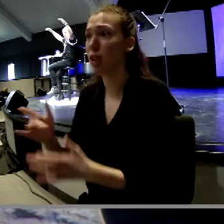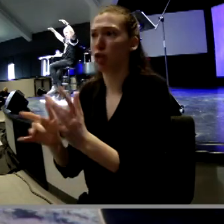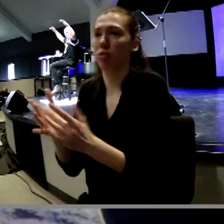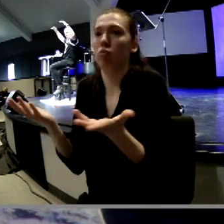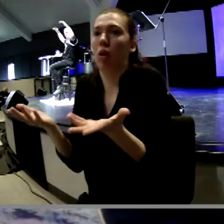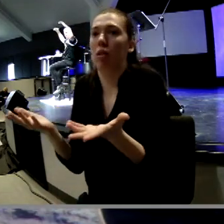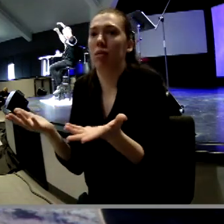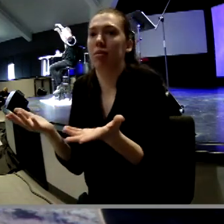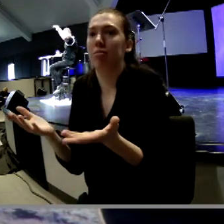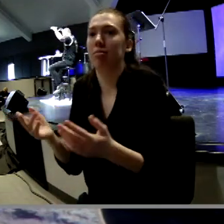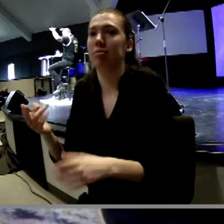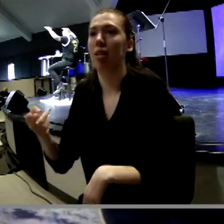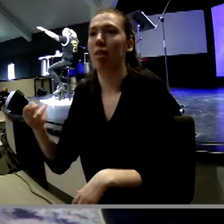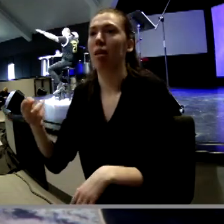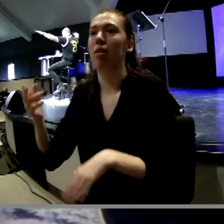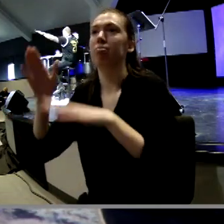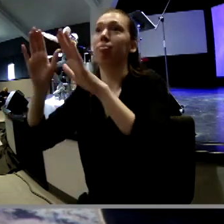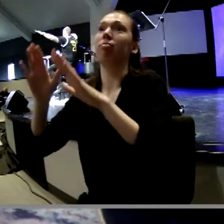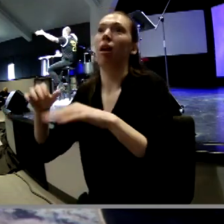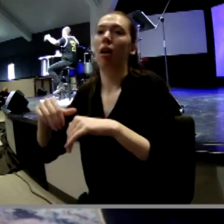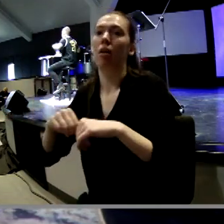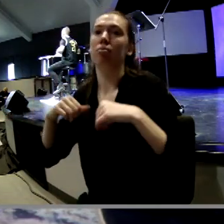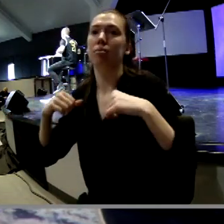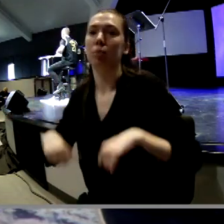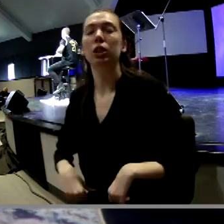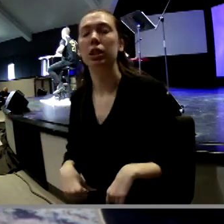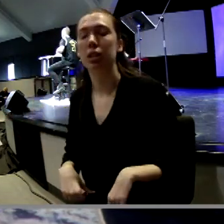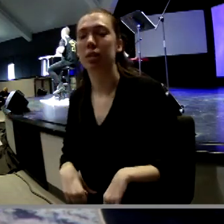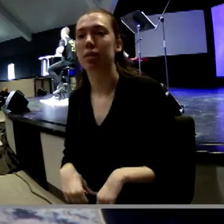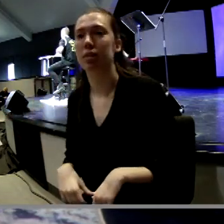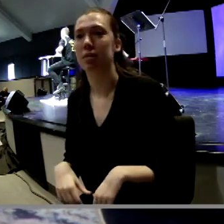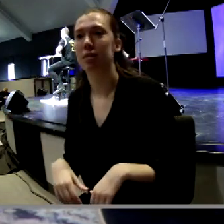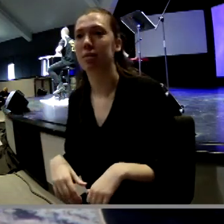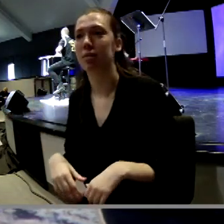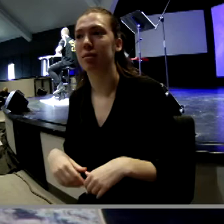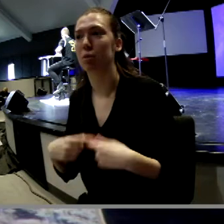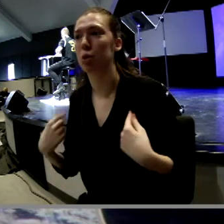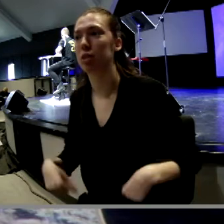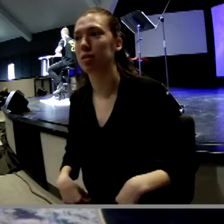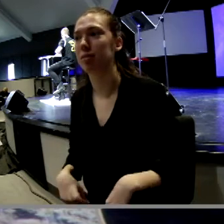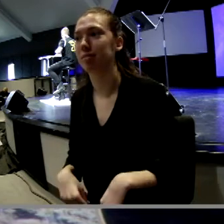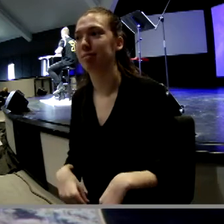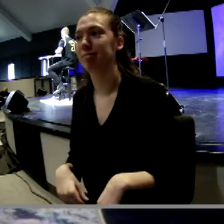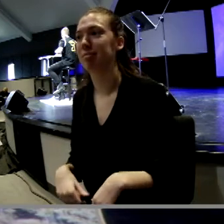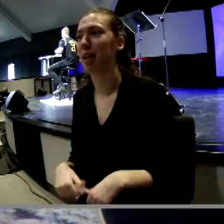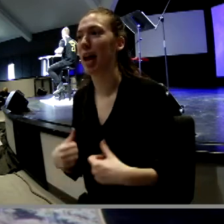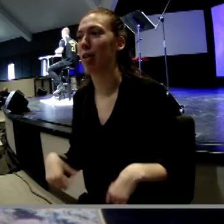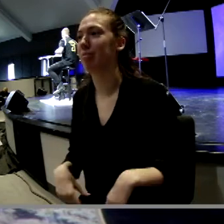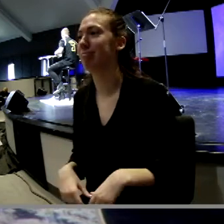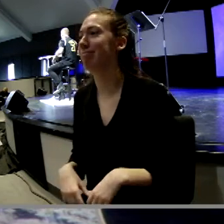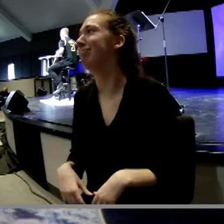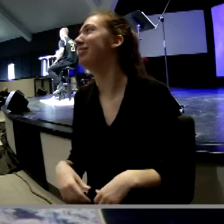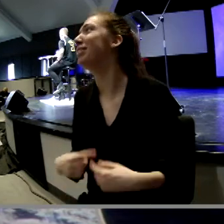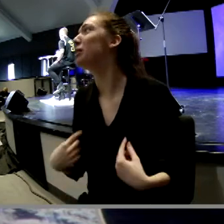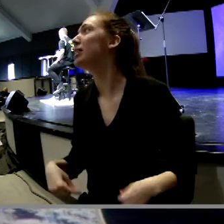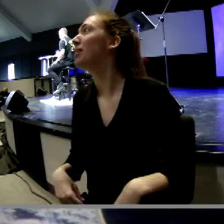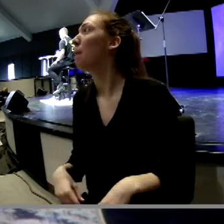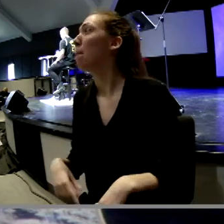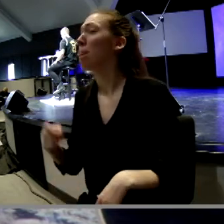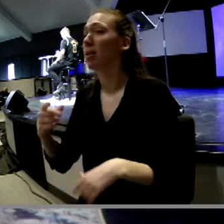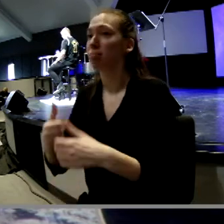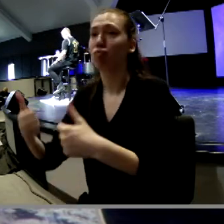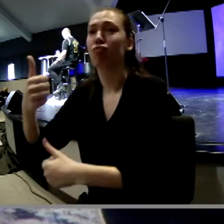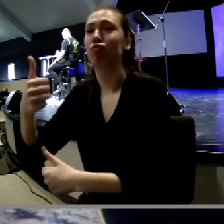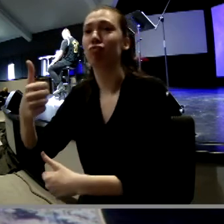Jesus is this high priest, not me. He's the king of this church. He's the head of this church, not the